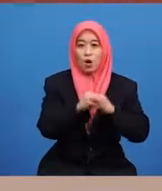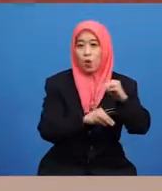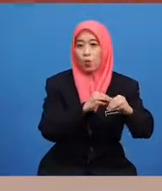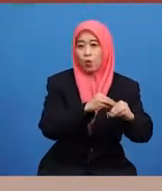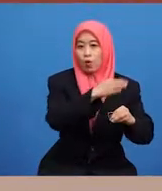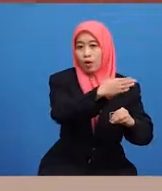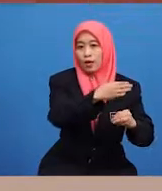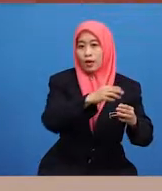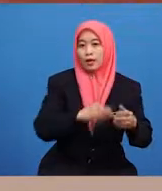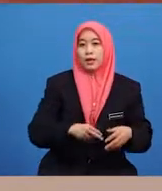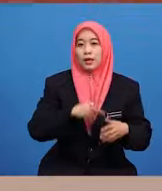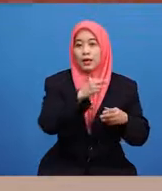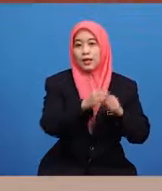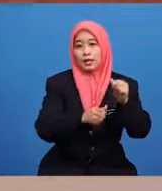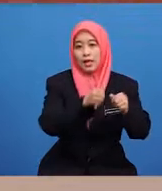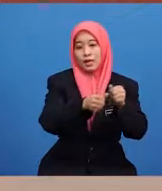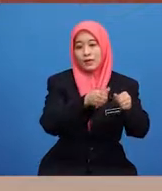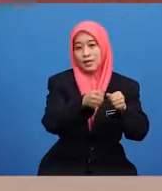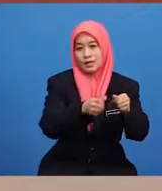next activity.